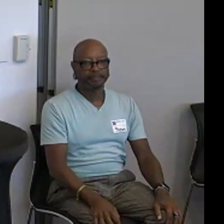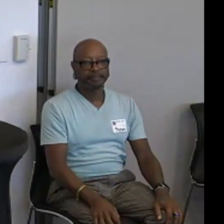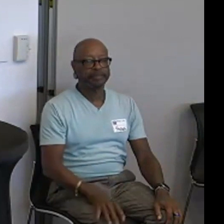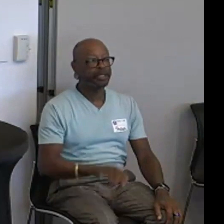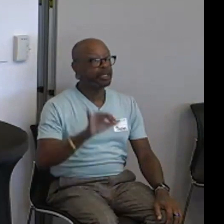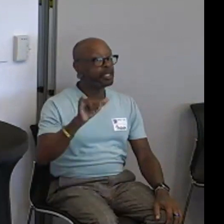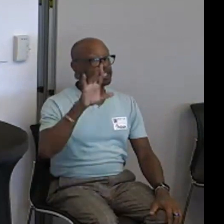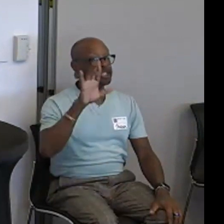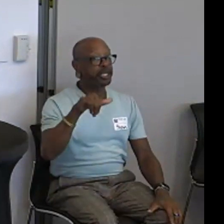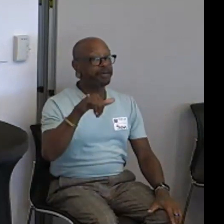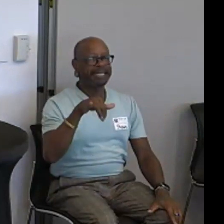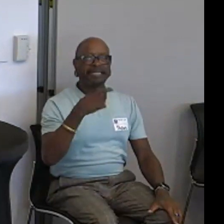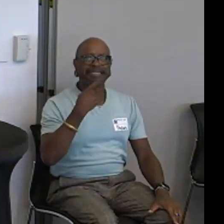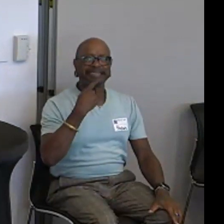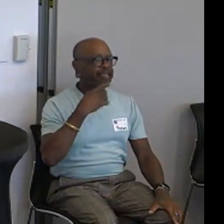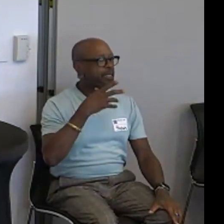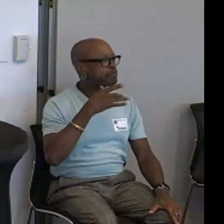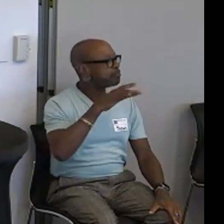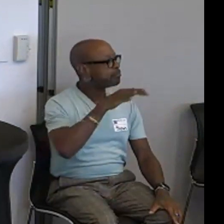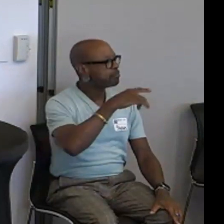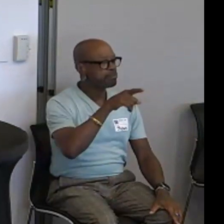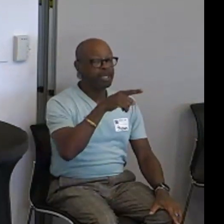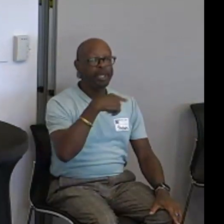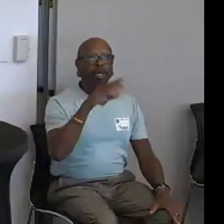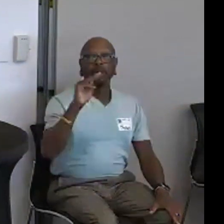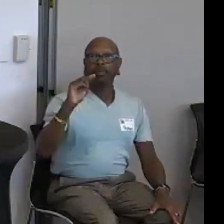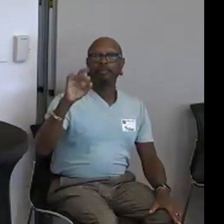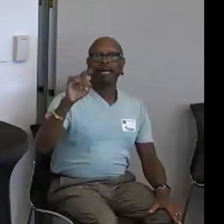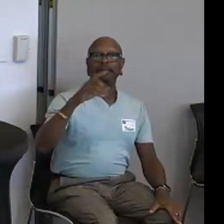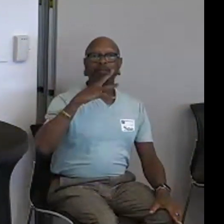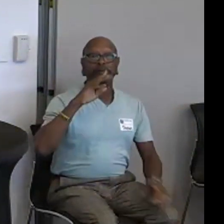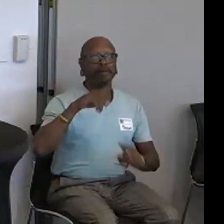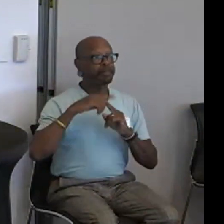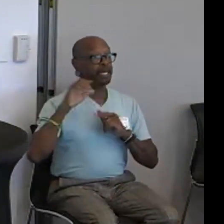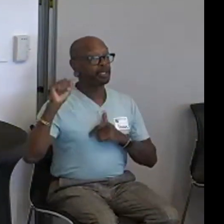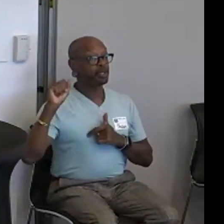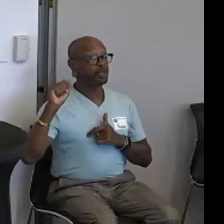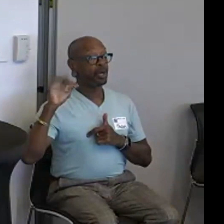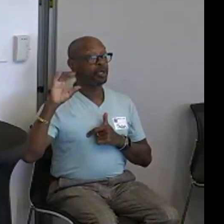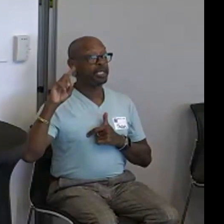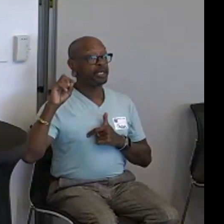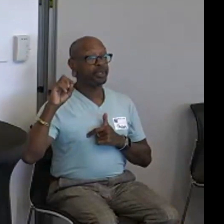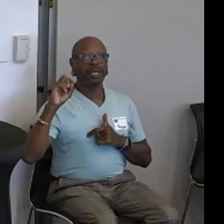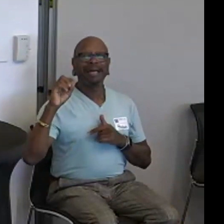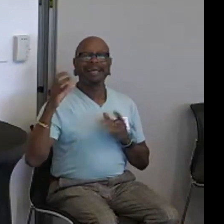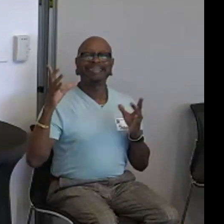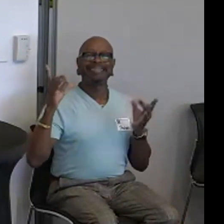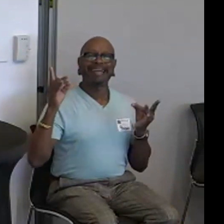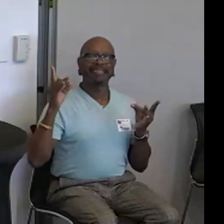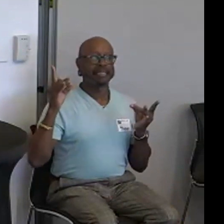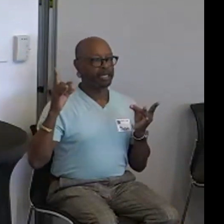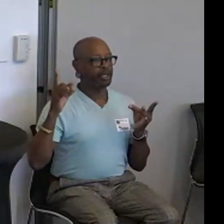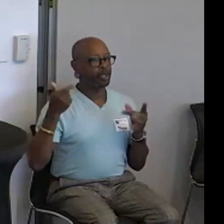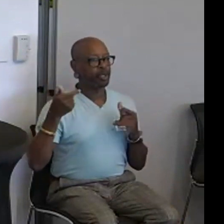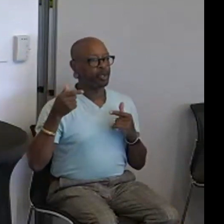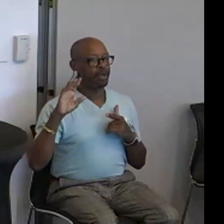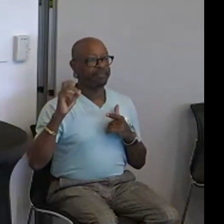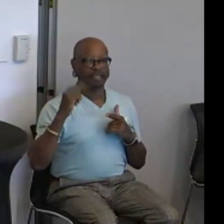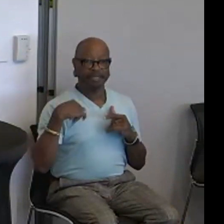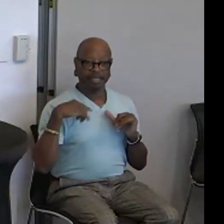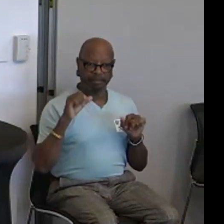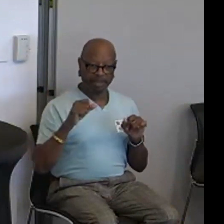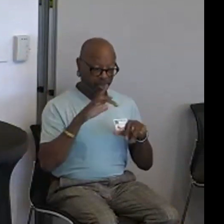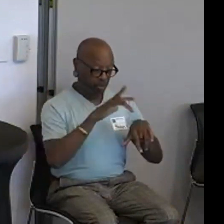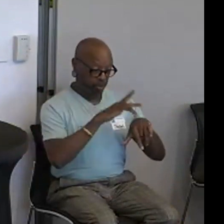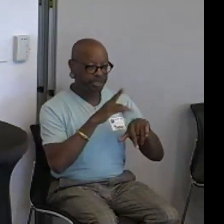Jerry was, let's see, who when Mike was talking about audio tactile graphics, the ability to touch a tactile graphic